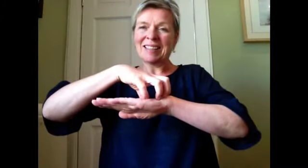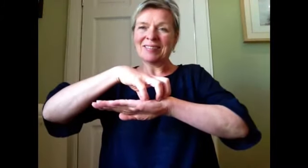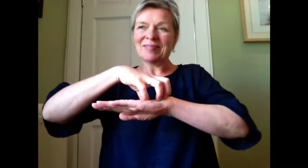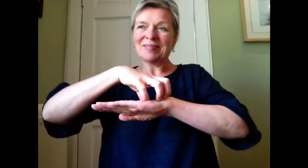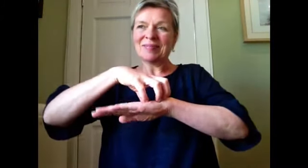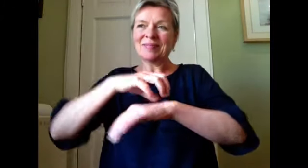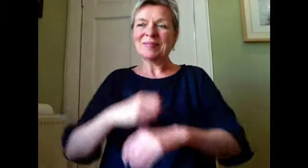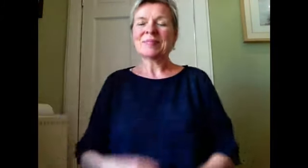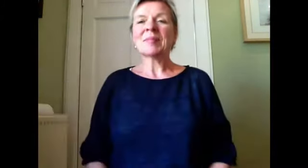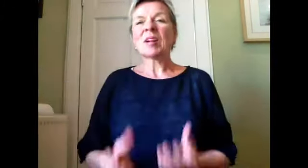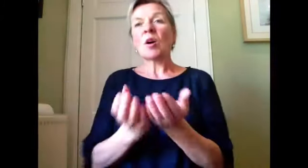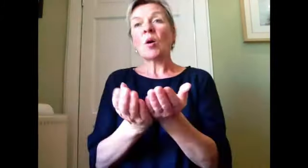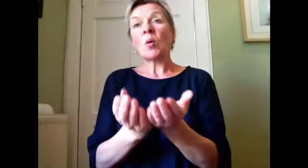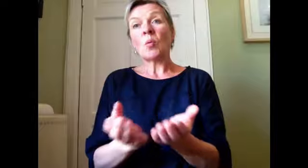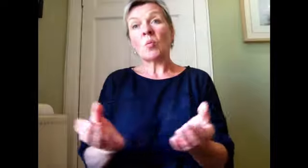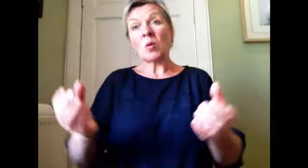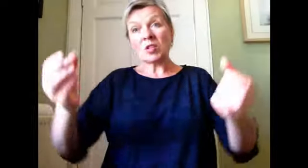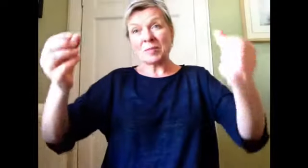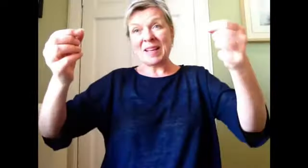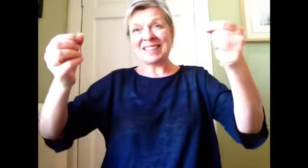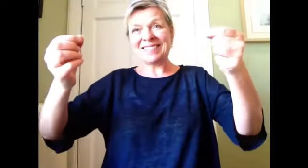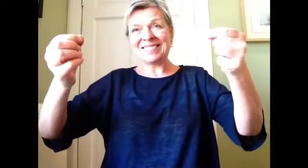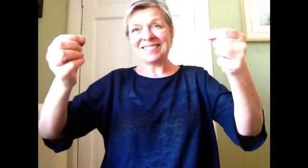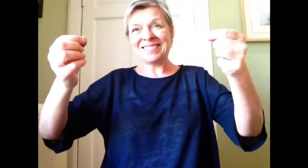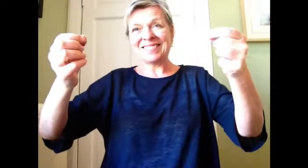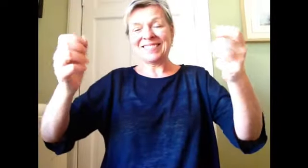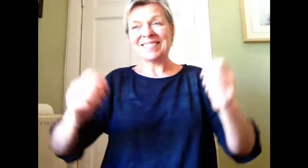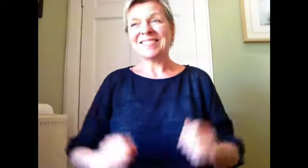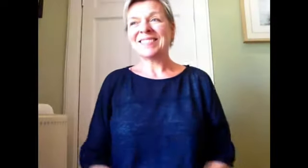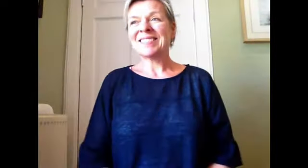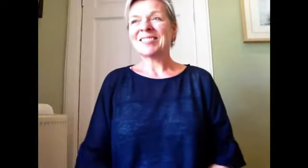Cake. Chocolate. Water now.